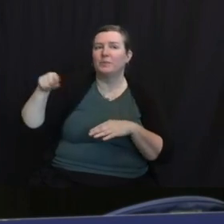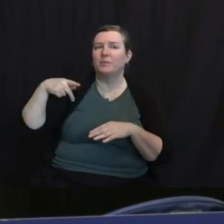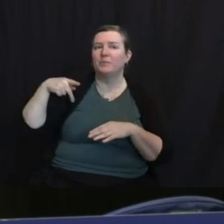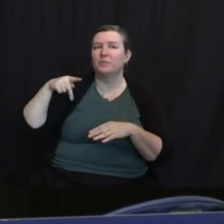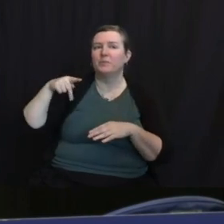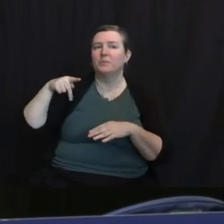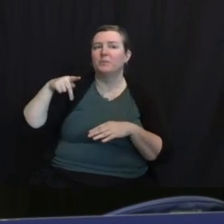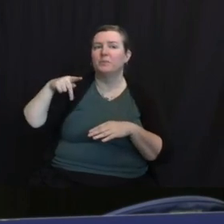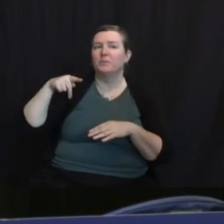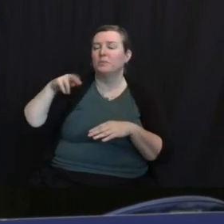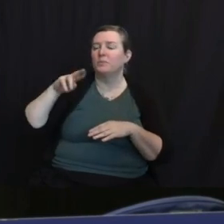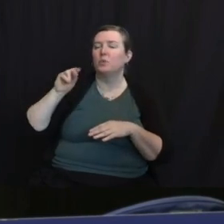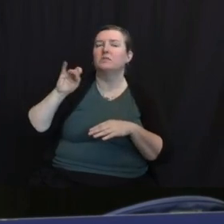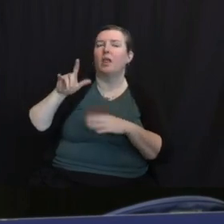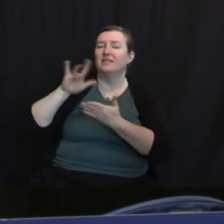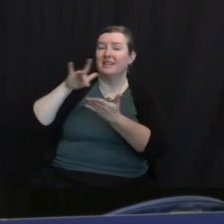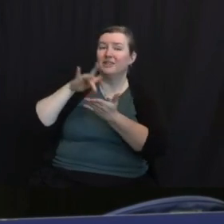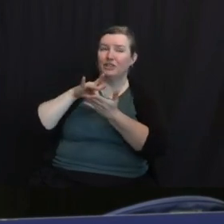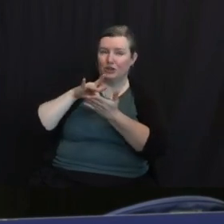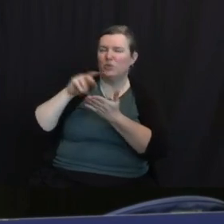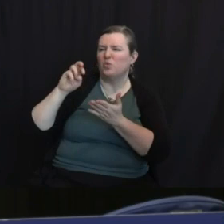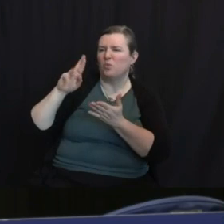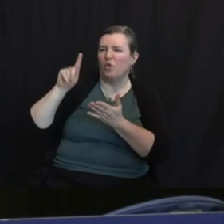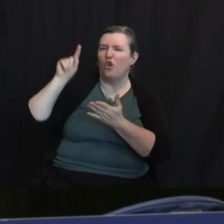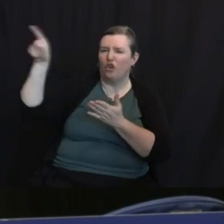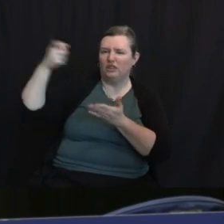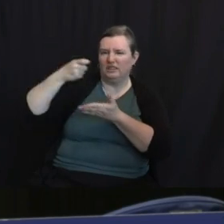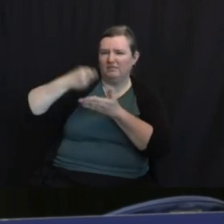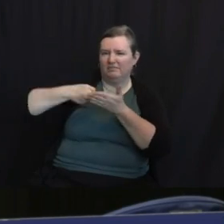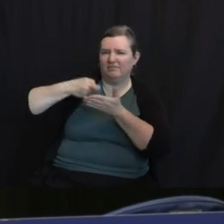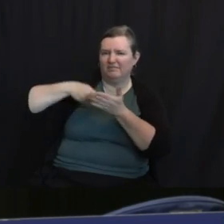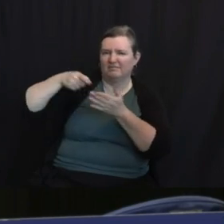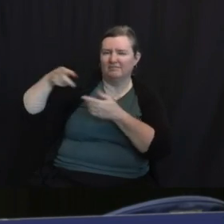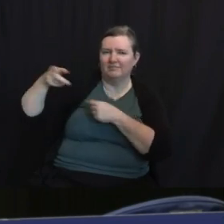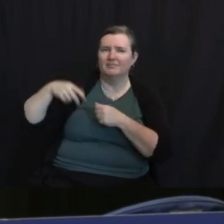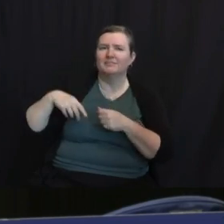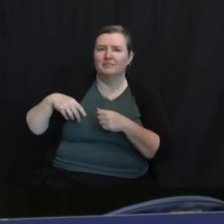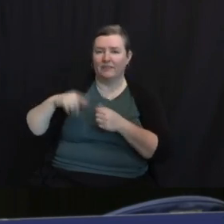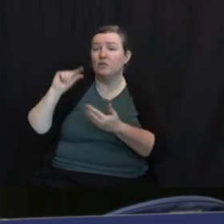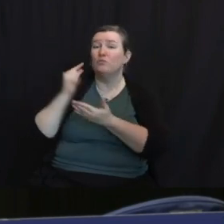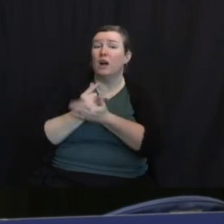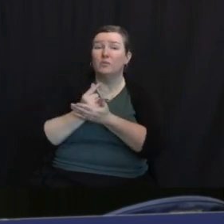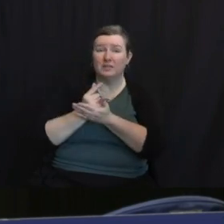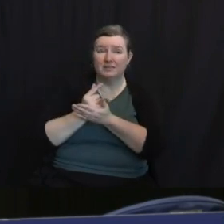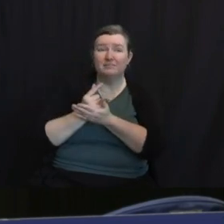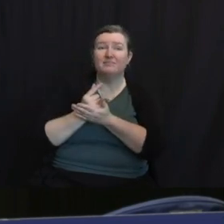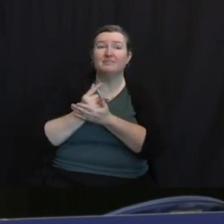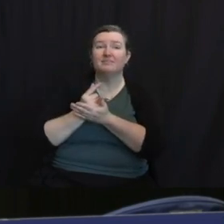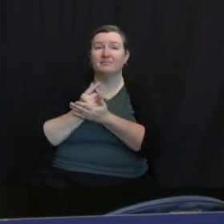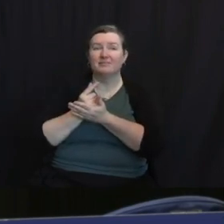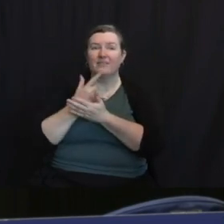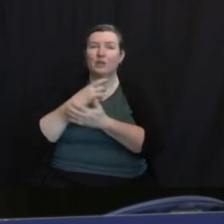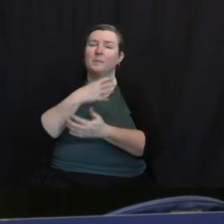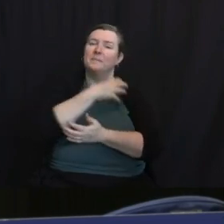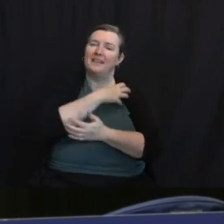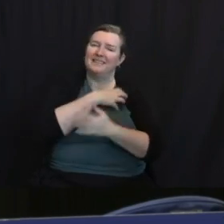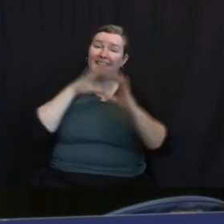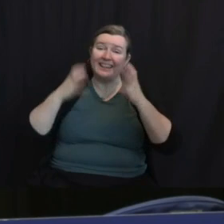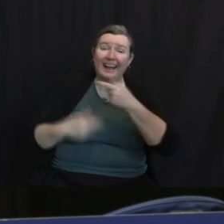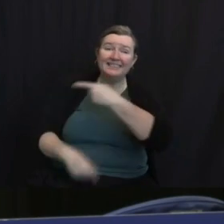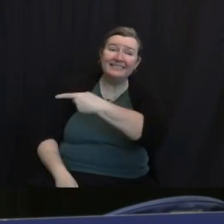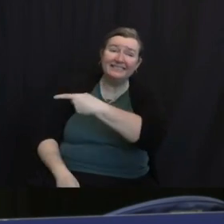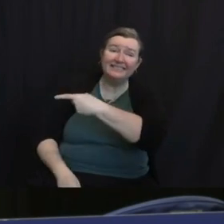for the graduation of the 161st State Police class, 144 men and women that, unlike any